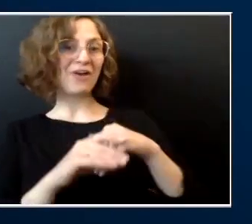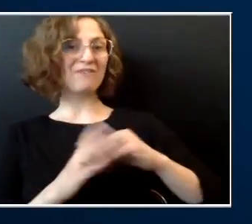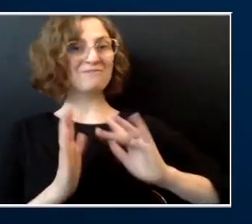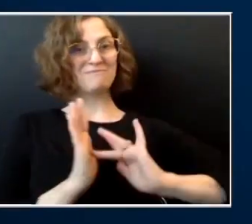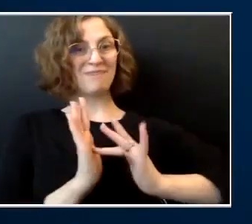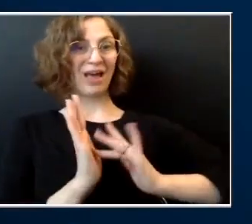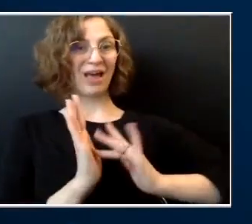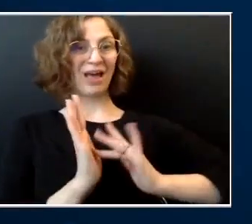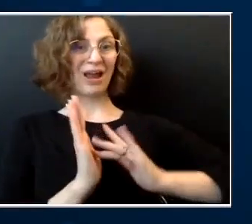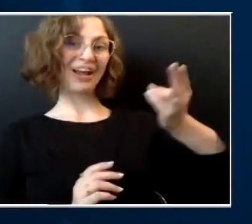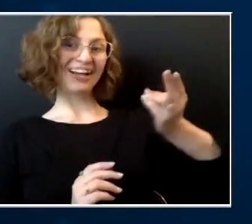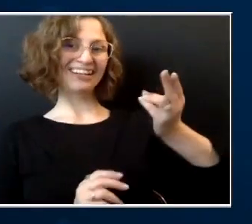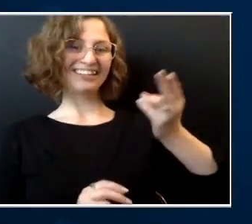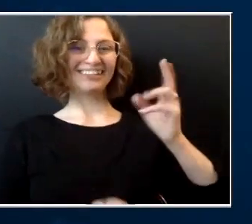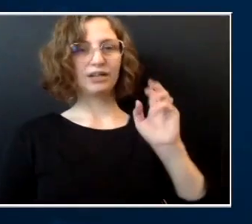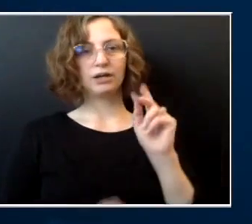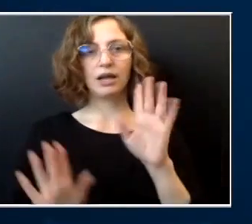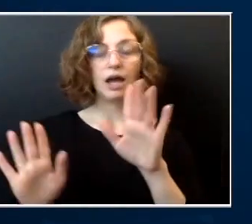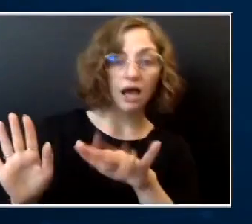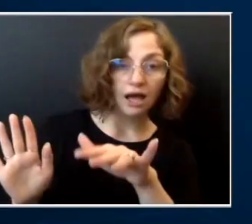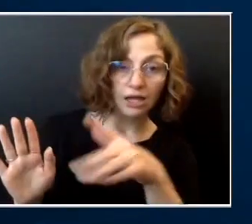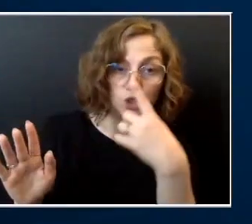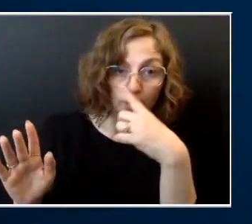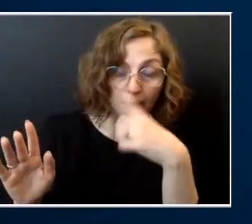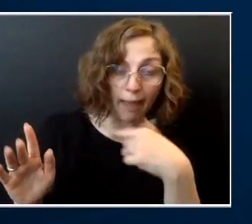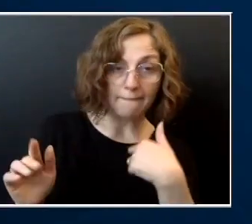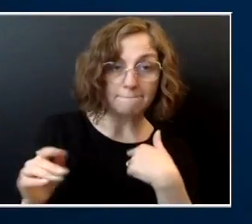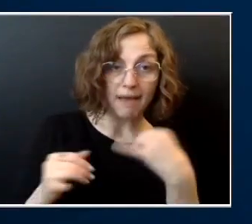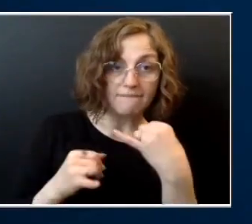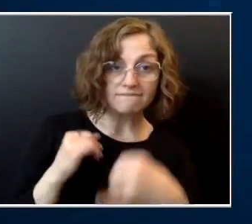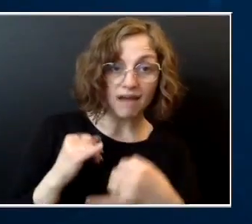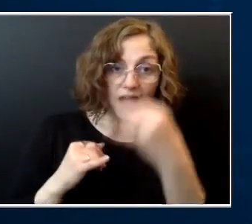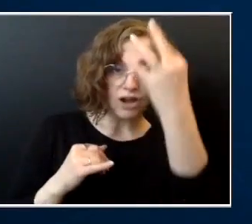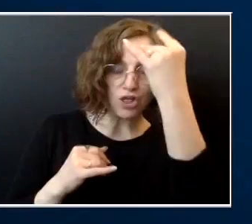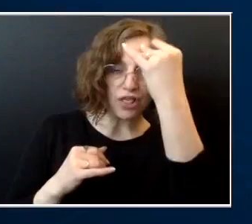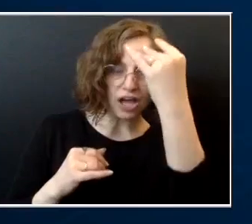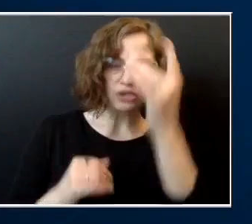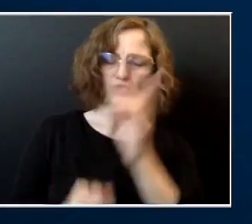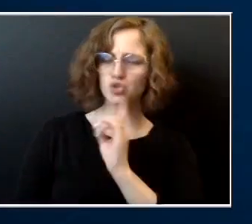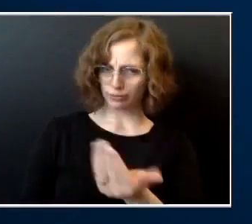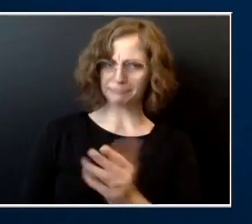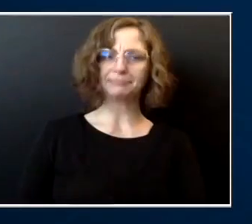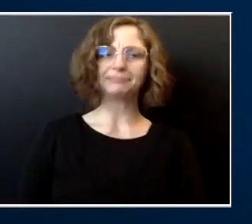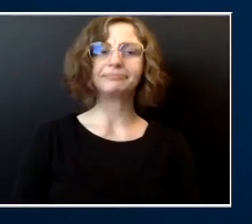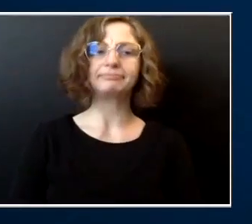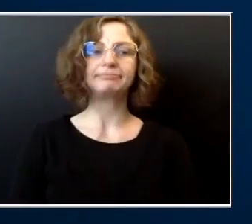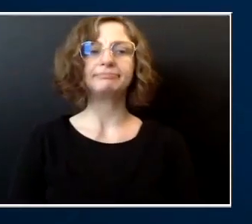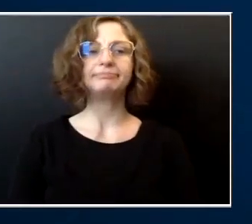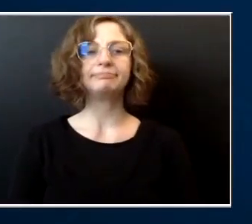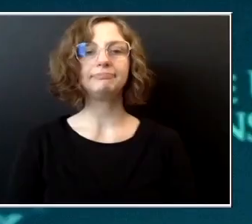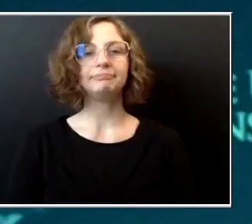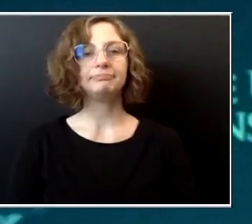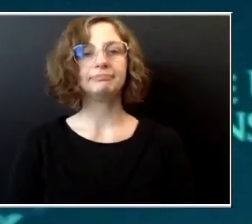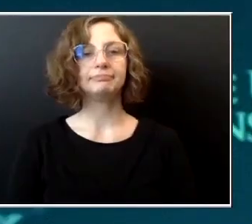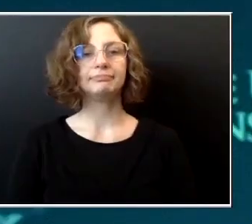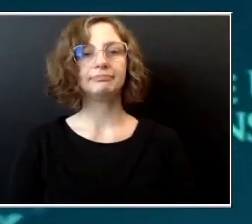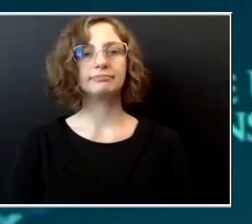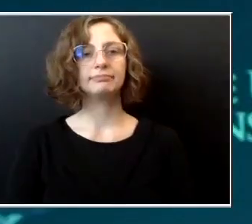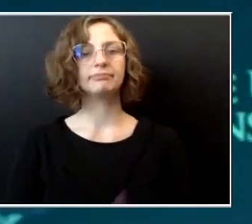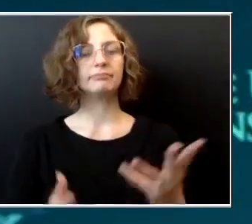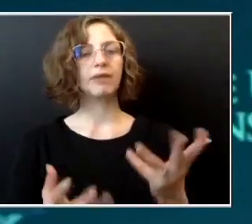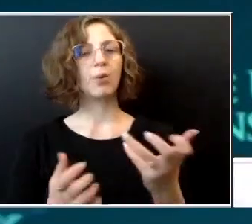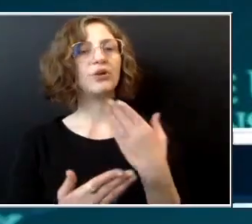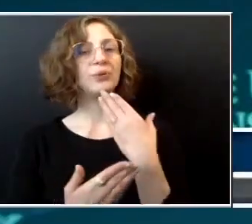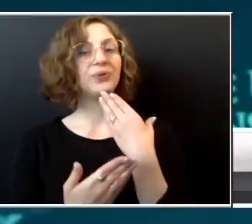I've always have a admired final this show thought? forever. So Yes, you can. Yeah, go ahead. Go ahead. I just want to thank you and